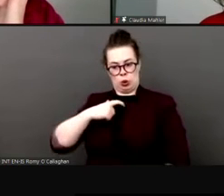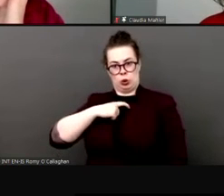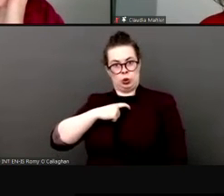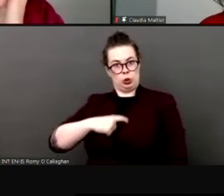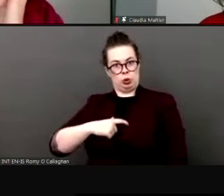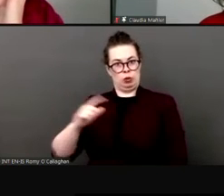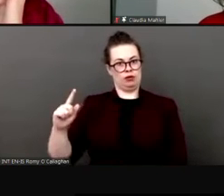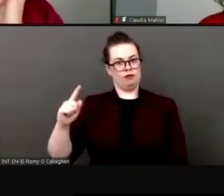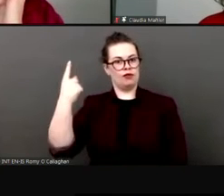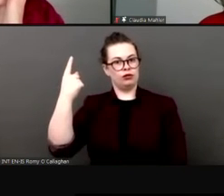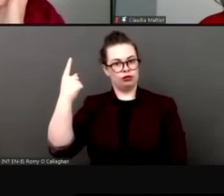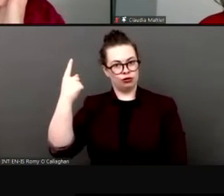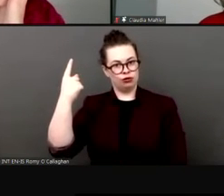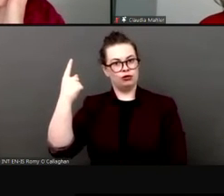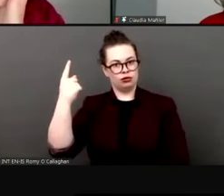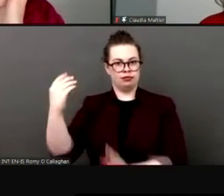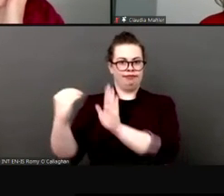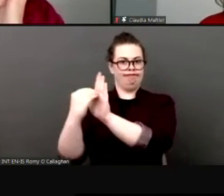people.